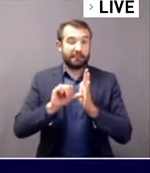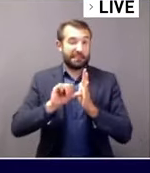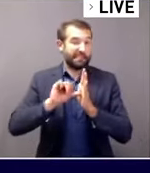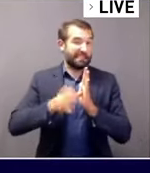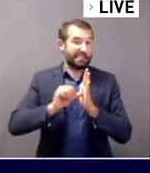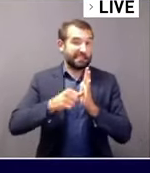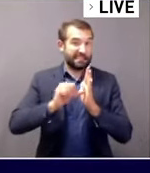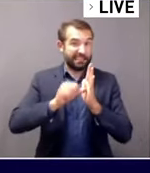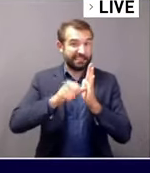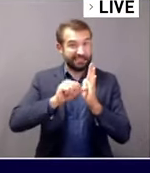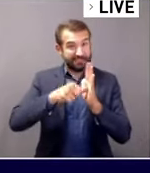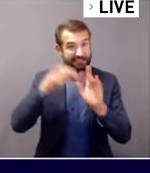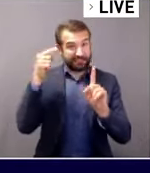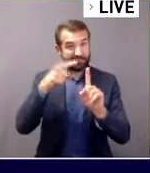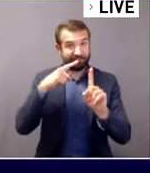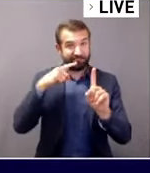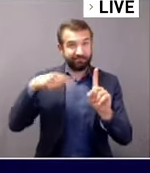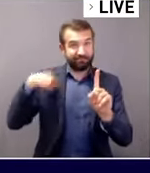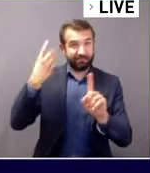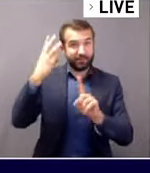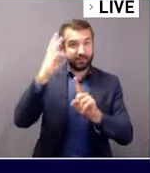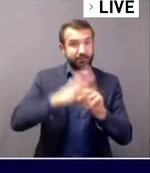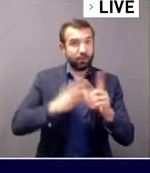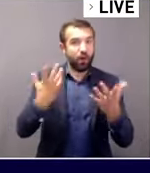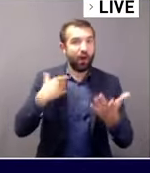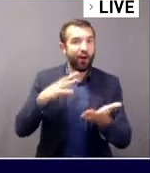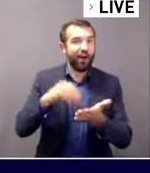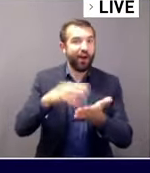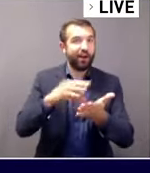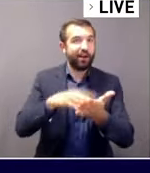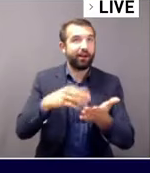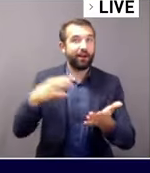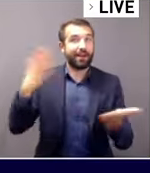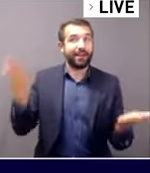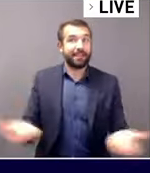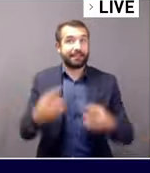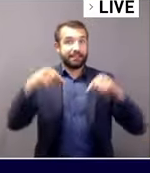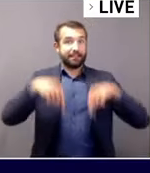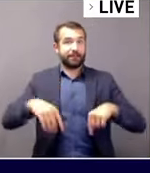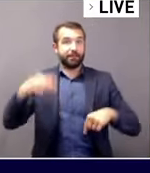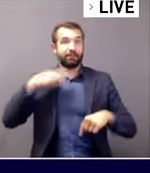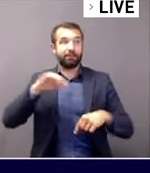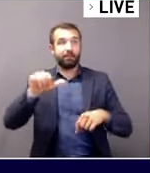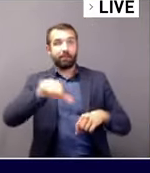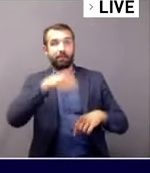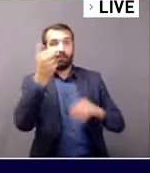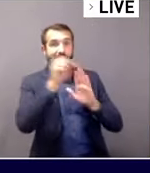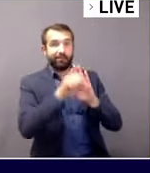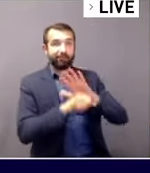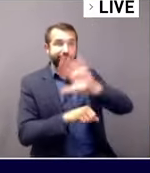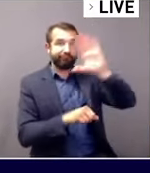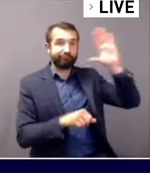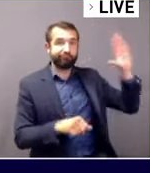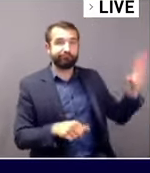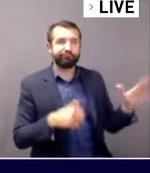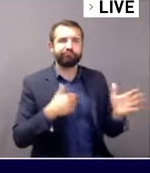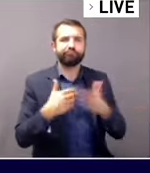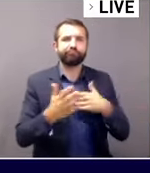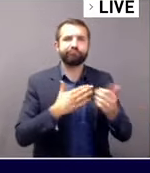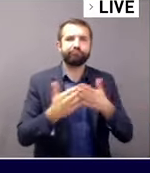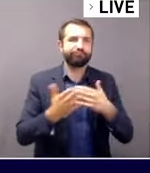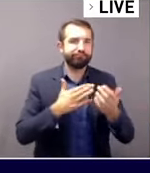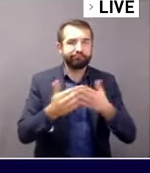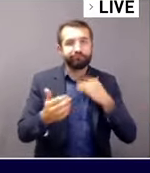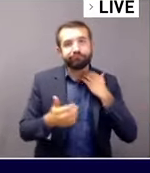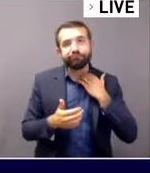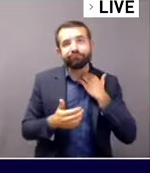six months, whether in Maine or from other parts of the country, it has been one thing.